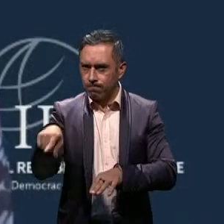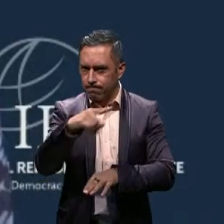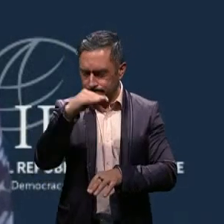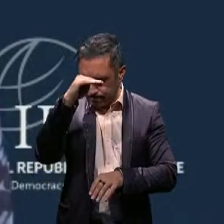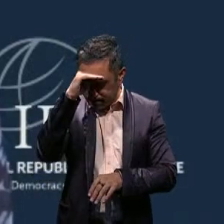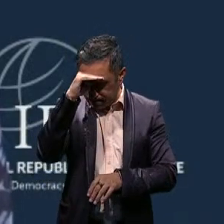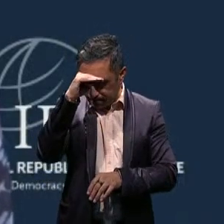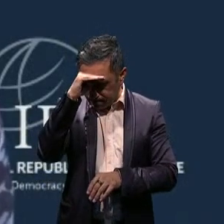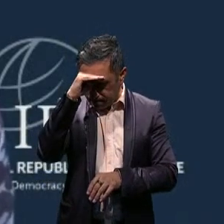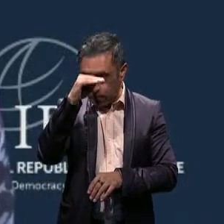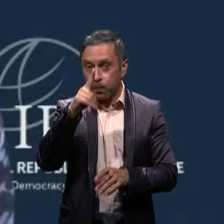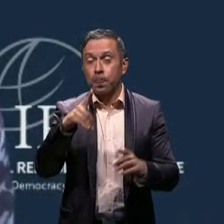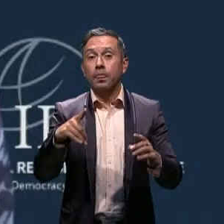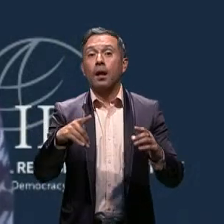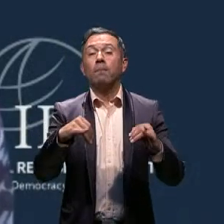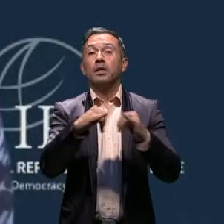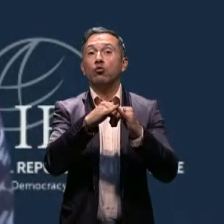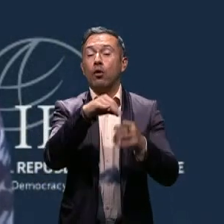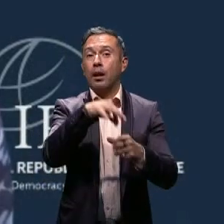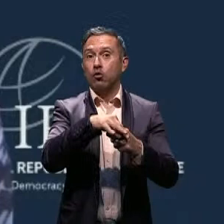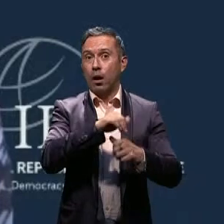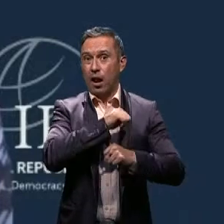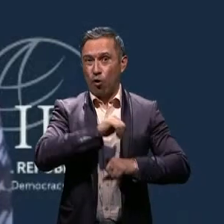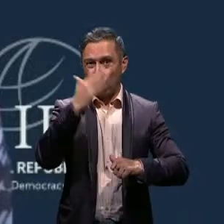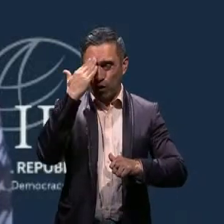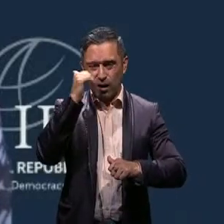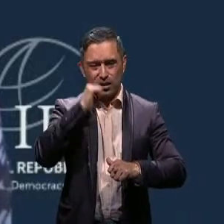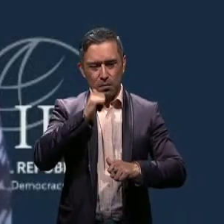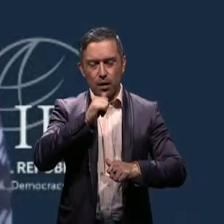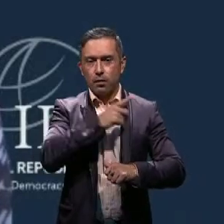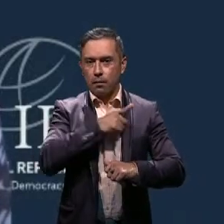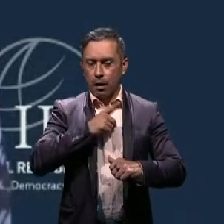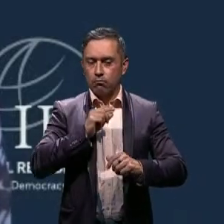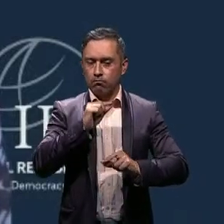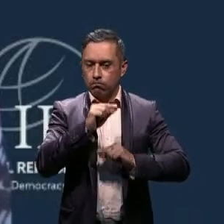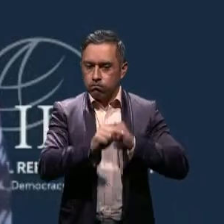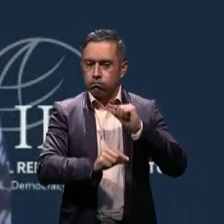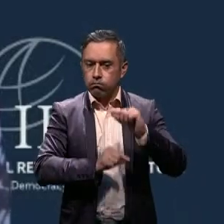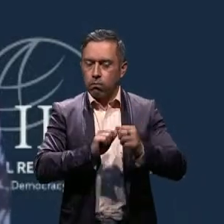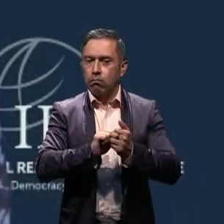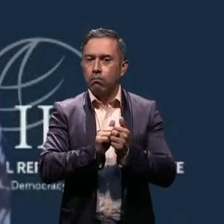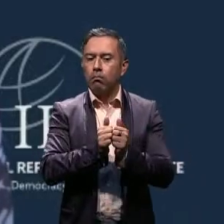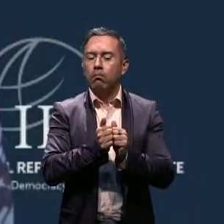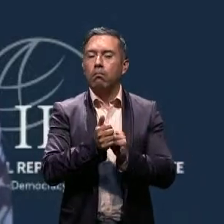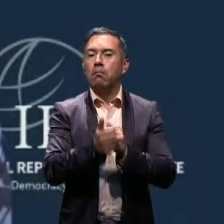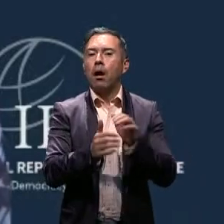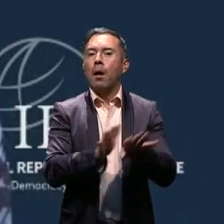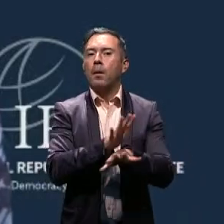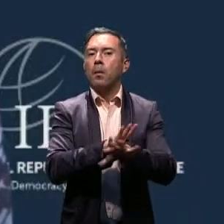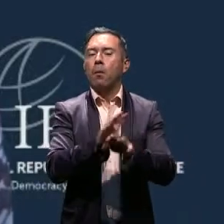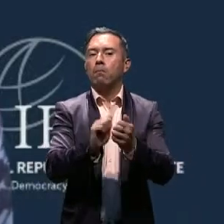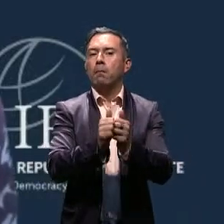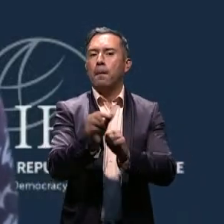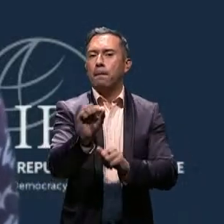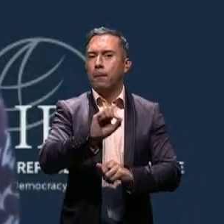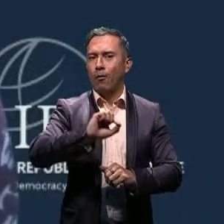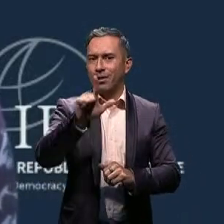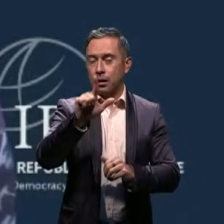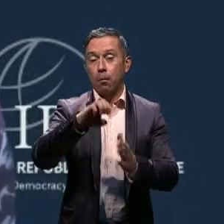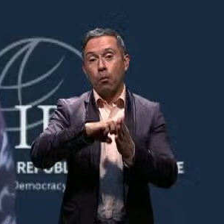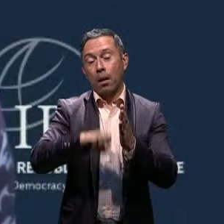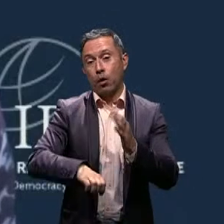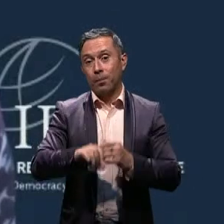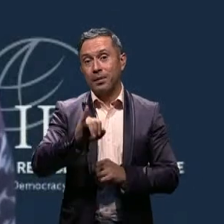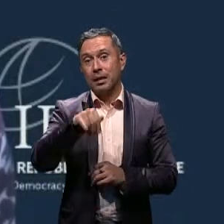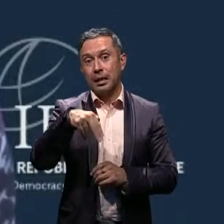electoral authorities should, before all, evolve in their professionalism and be leaders in inclusion.